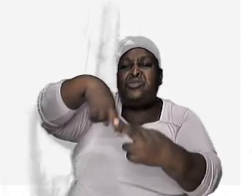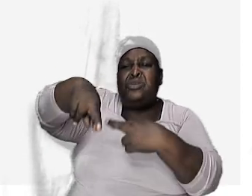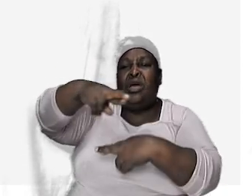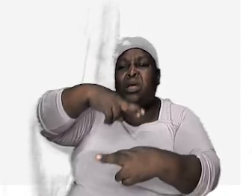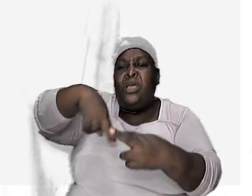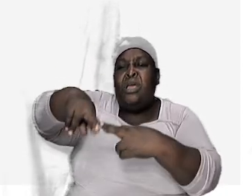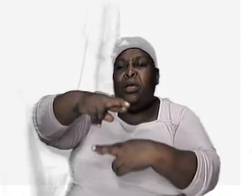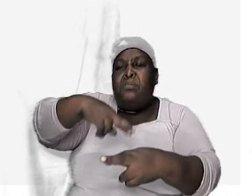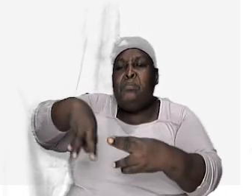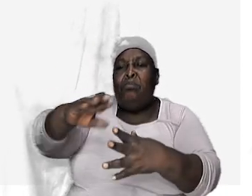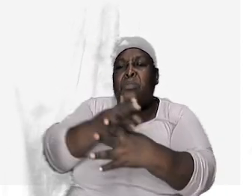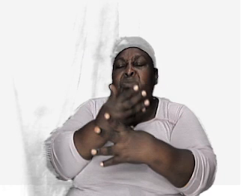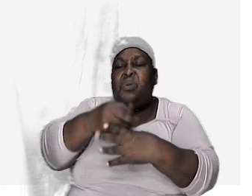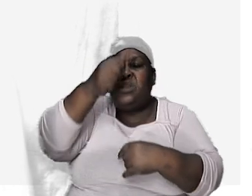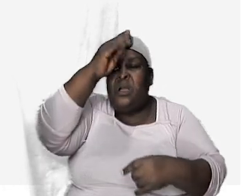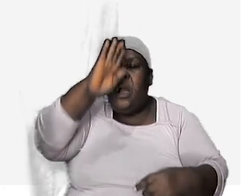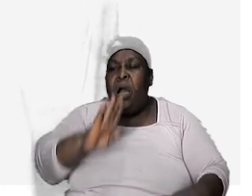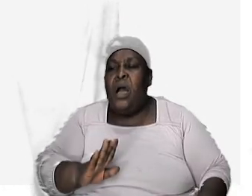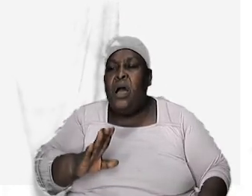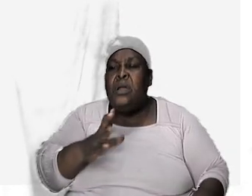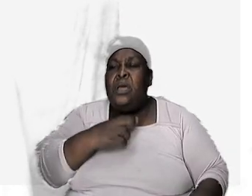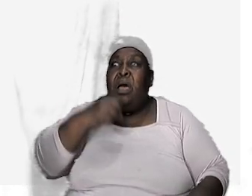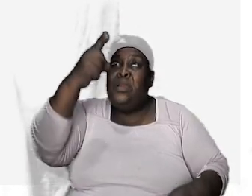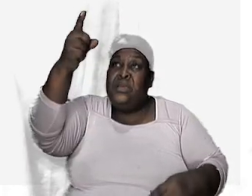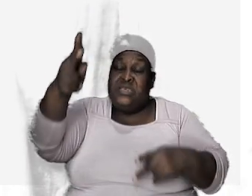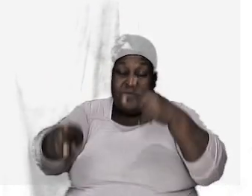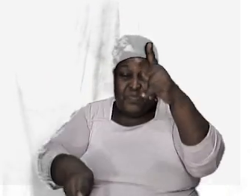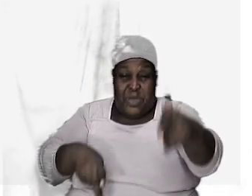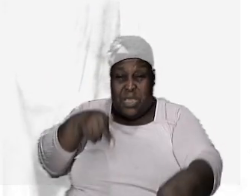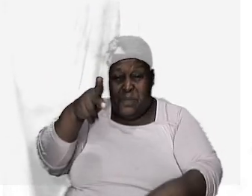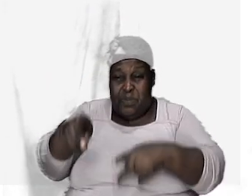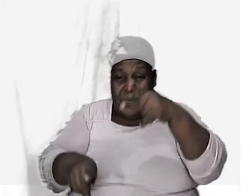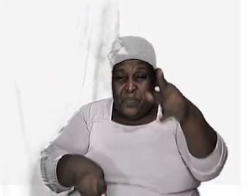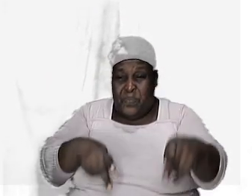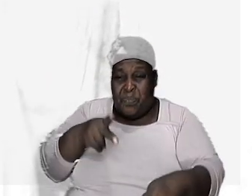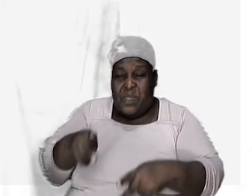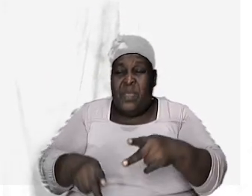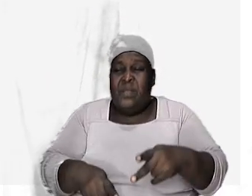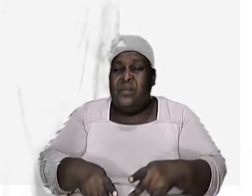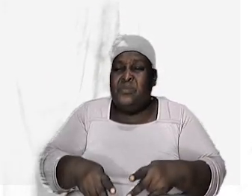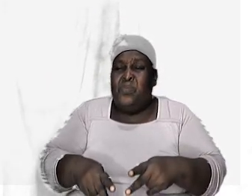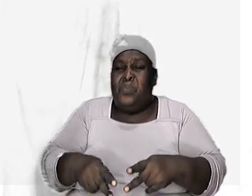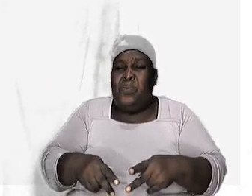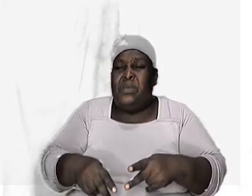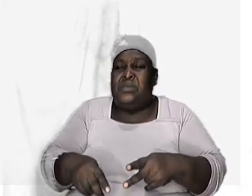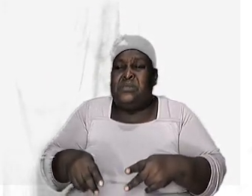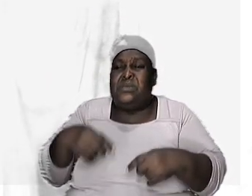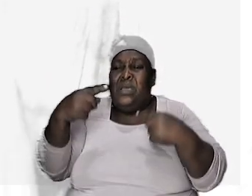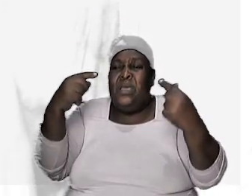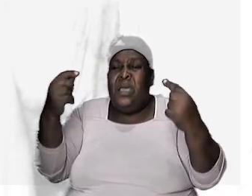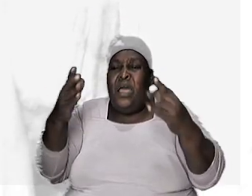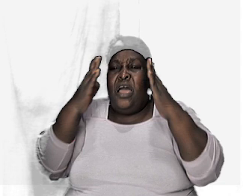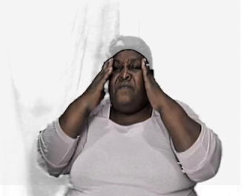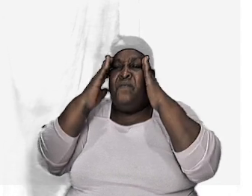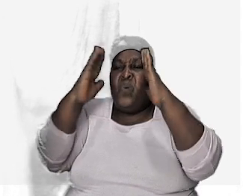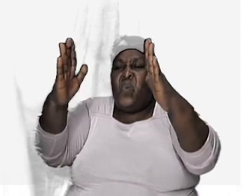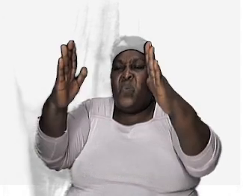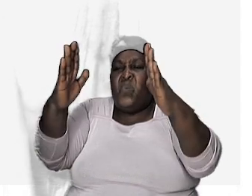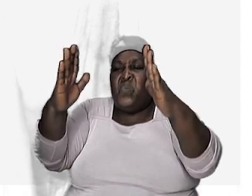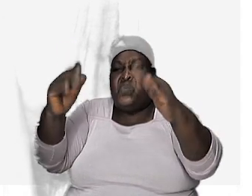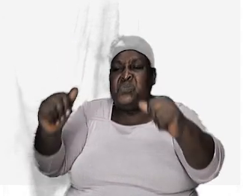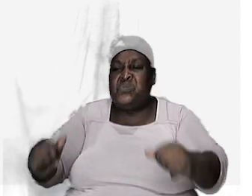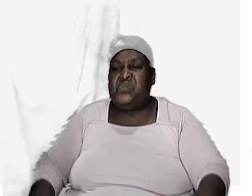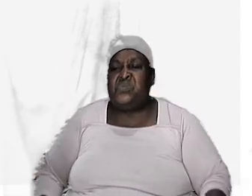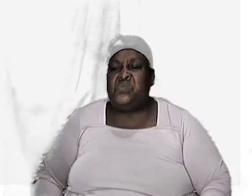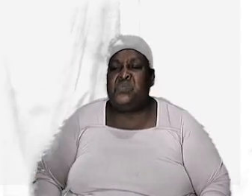relational dynamic between God and his people that is explicit and focused.